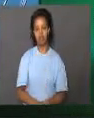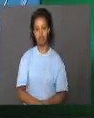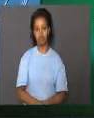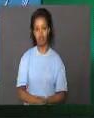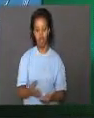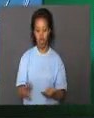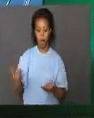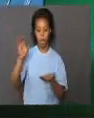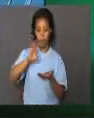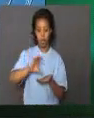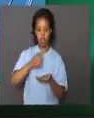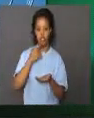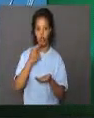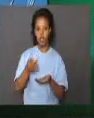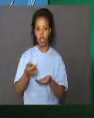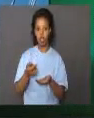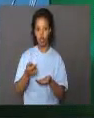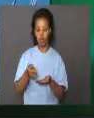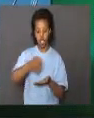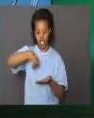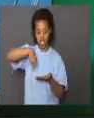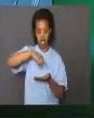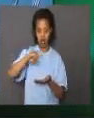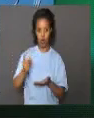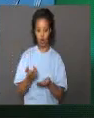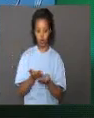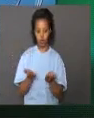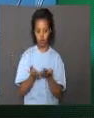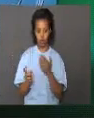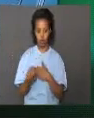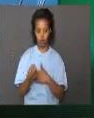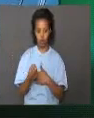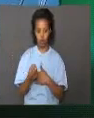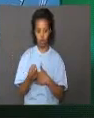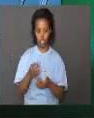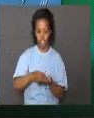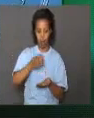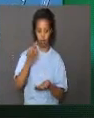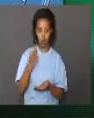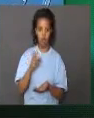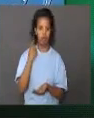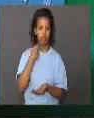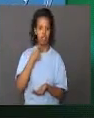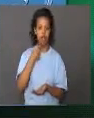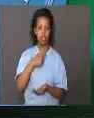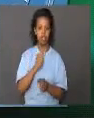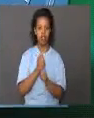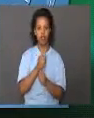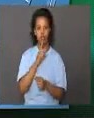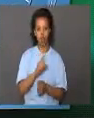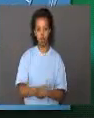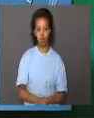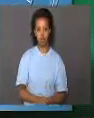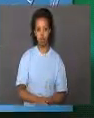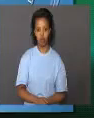Petri dishes are round dishes made from glass or plastic.